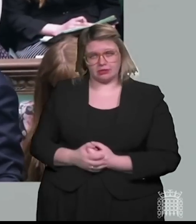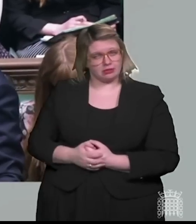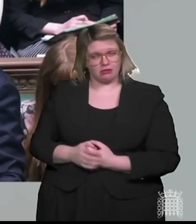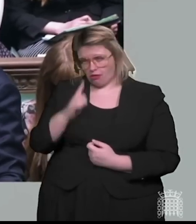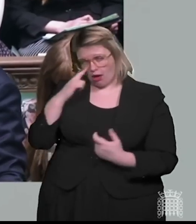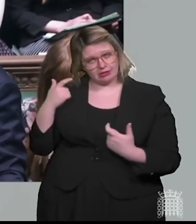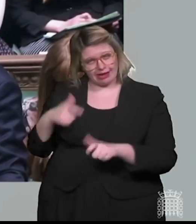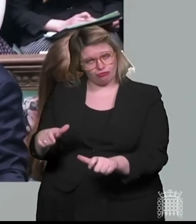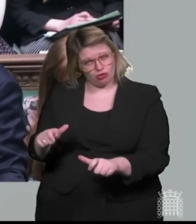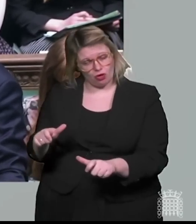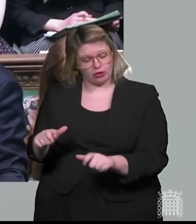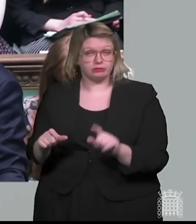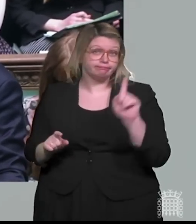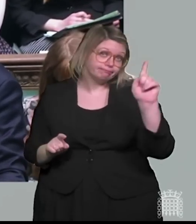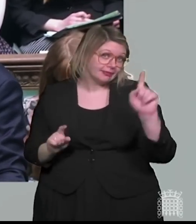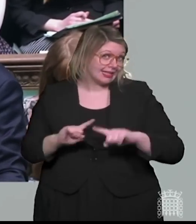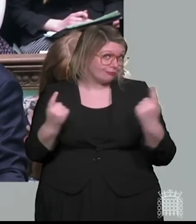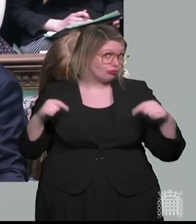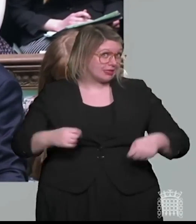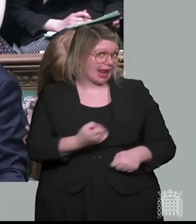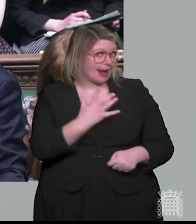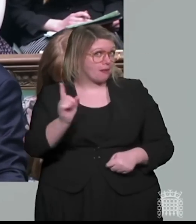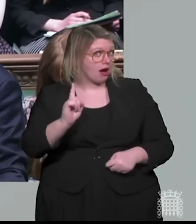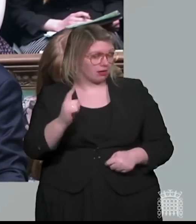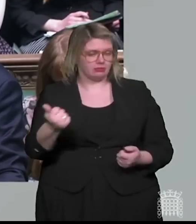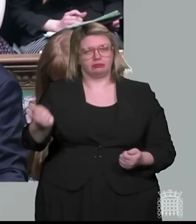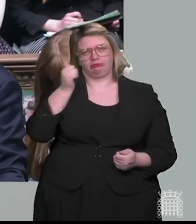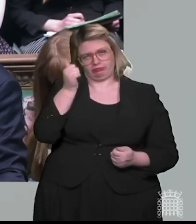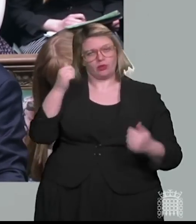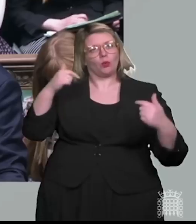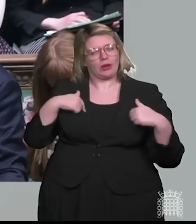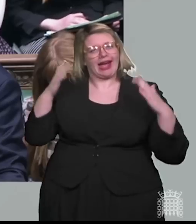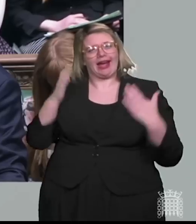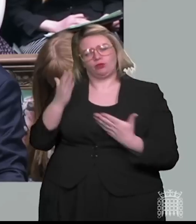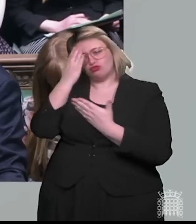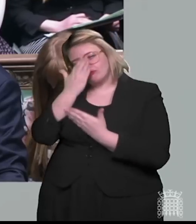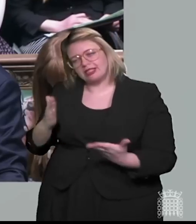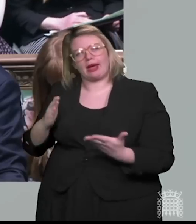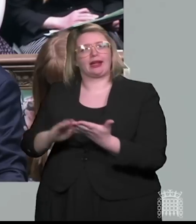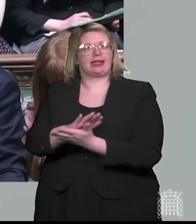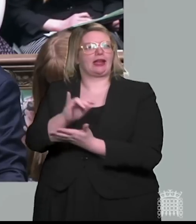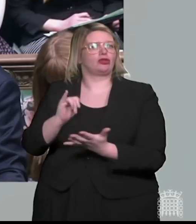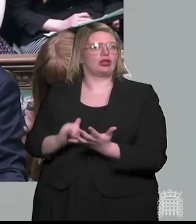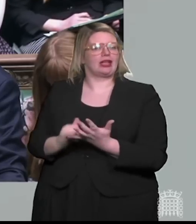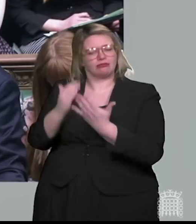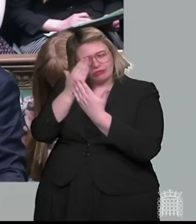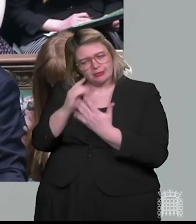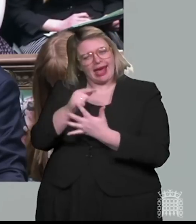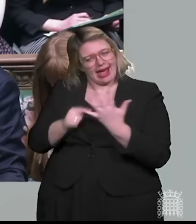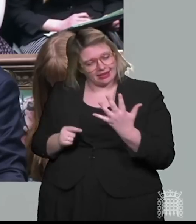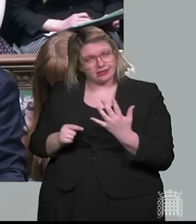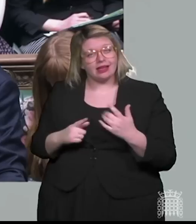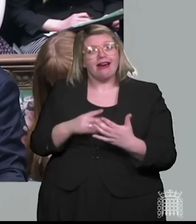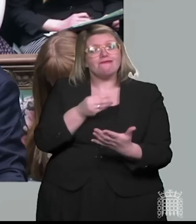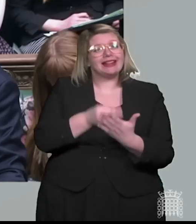And there is another way. On these benches, we understand institutions must be respected, constraints accepted, that fiscal